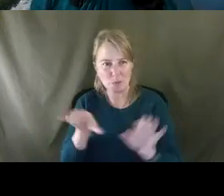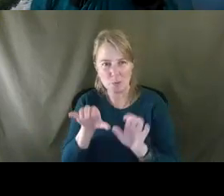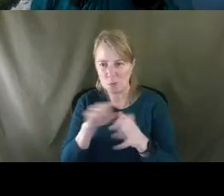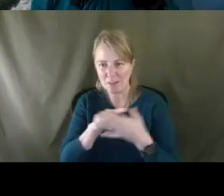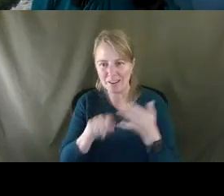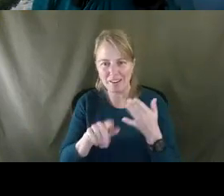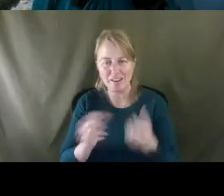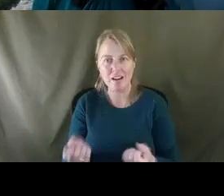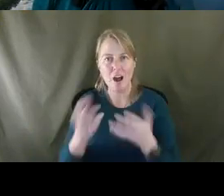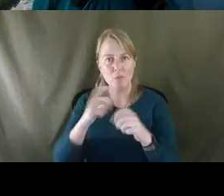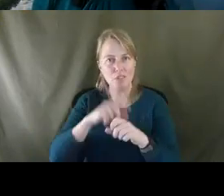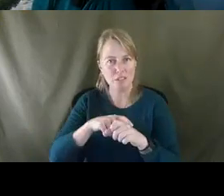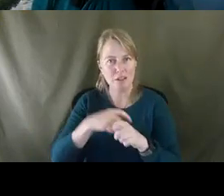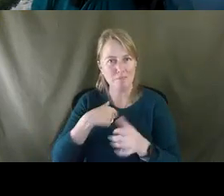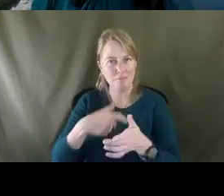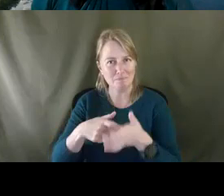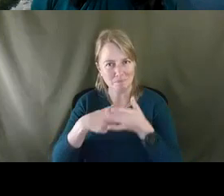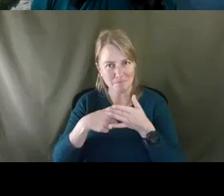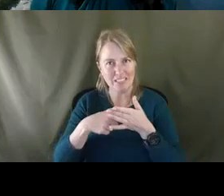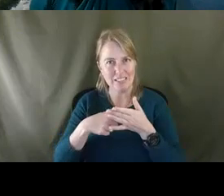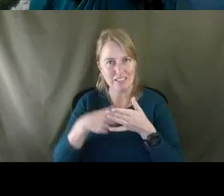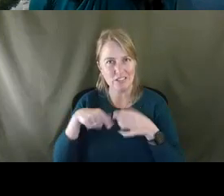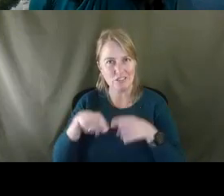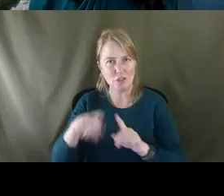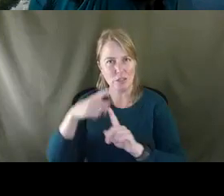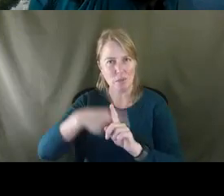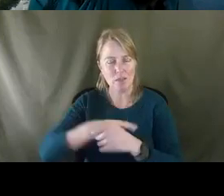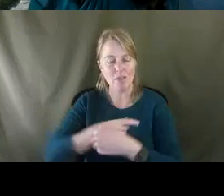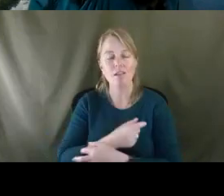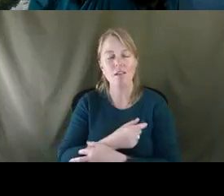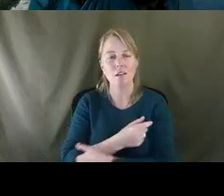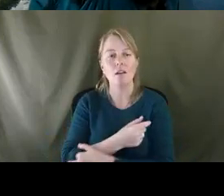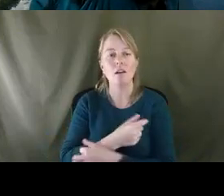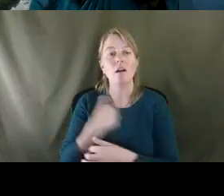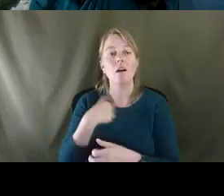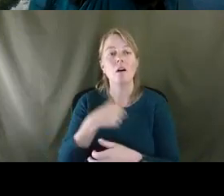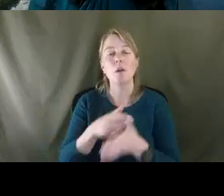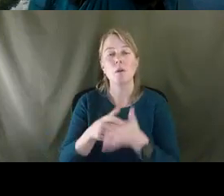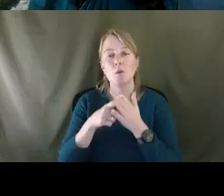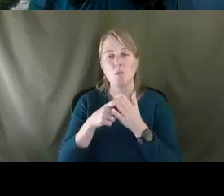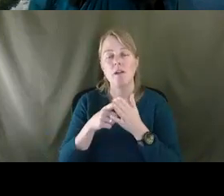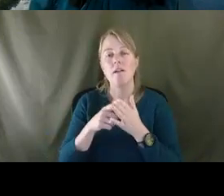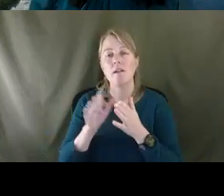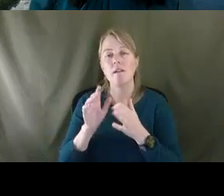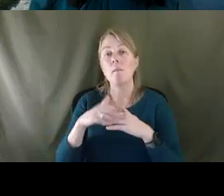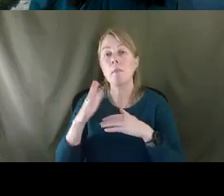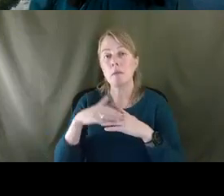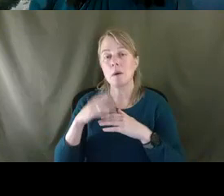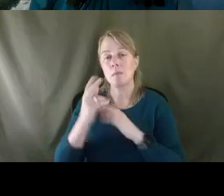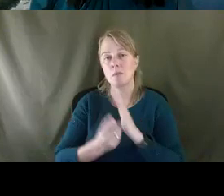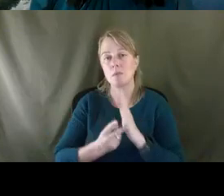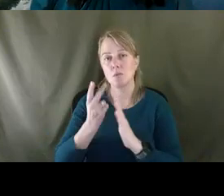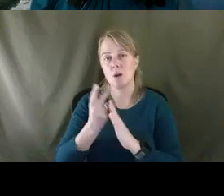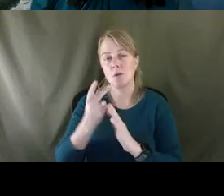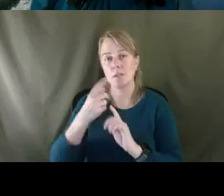time do I need to spend doing this in a month? We required folks in our program to spend a minimum of 2 hours a